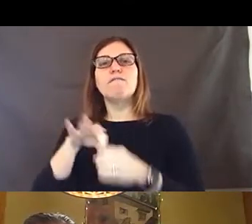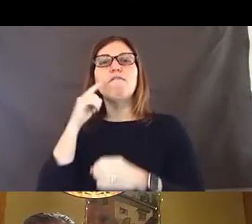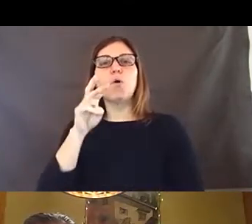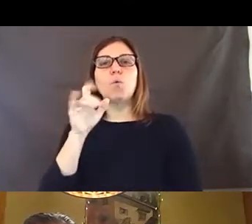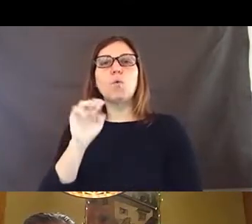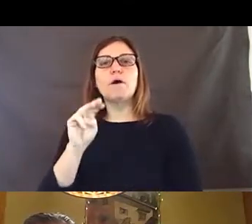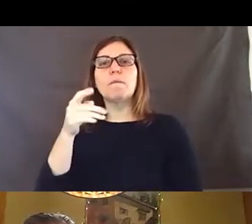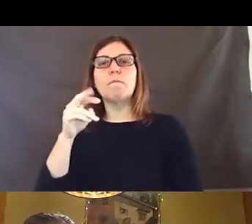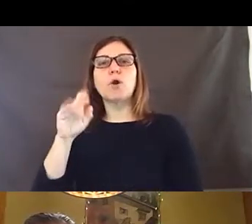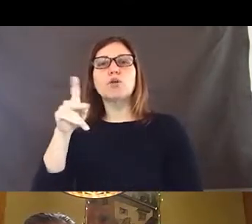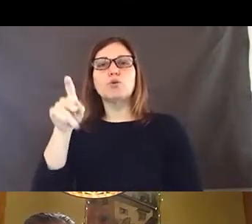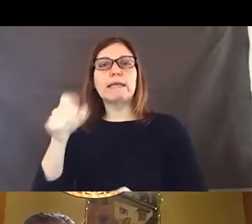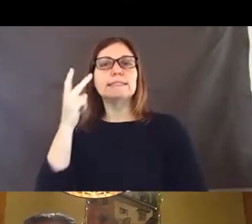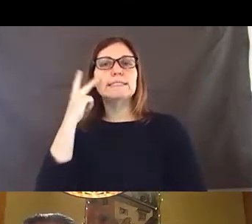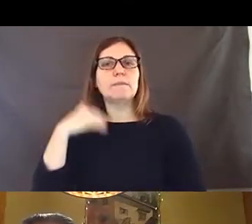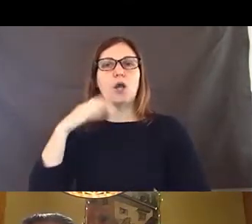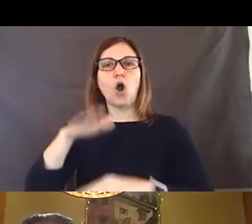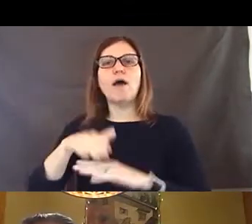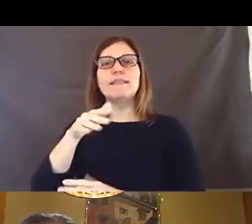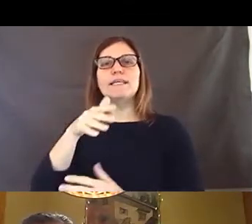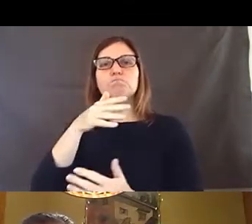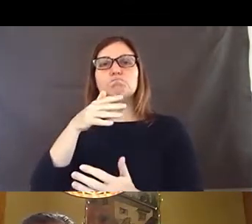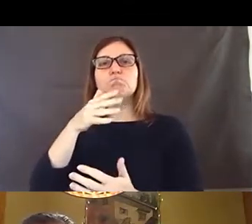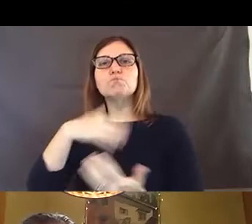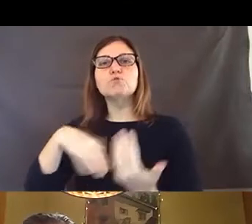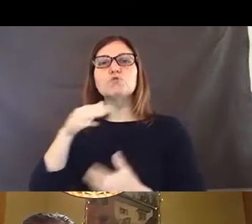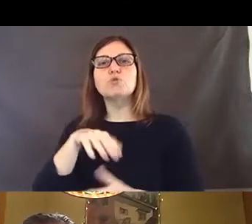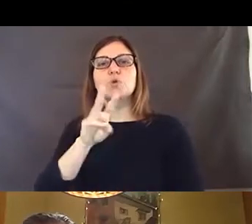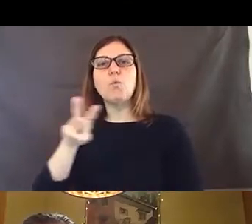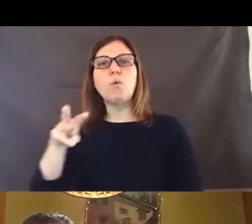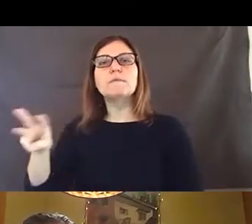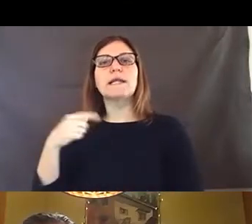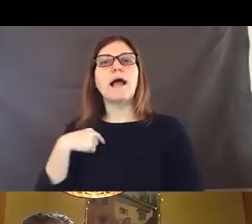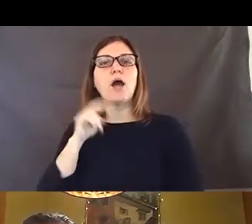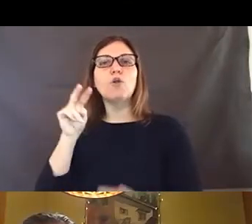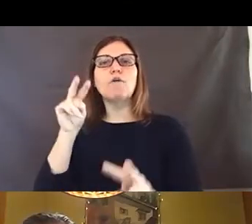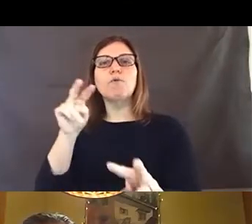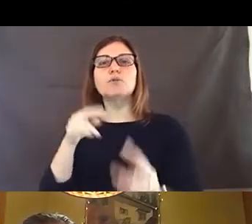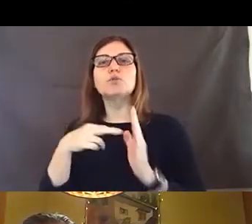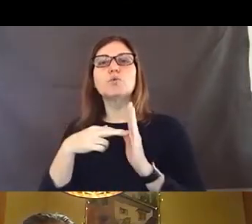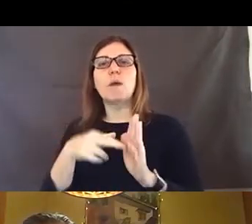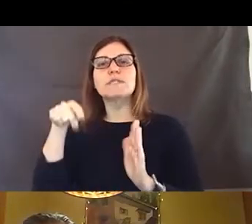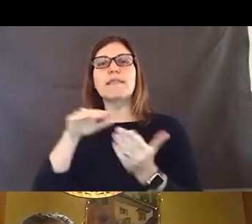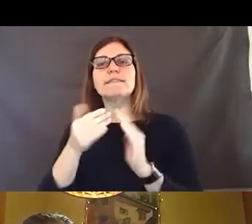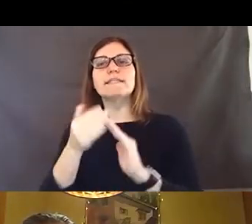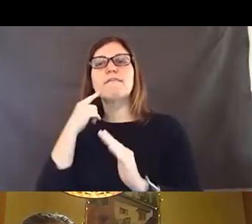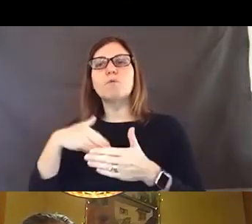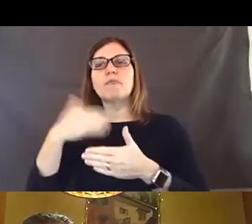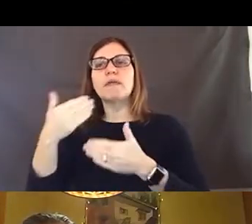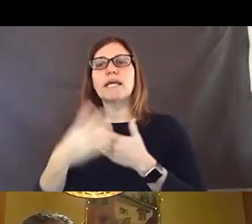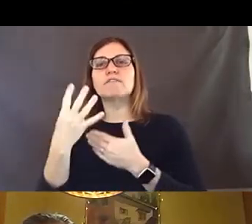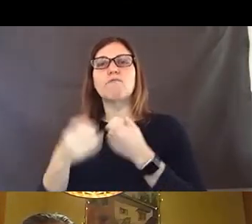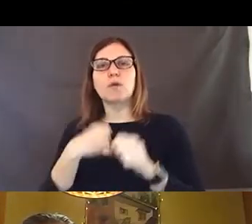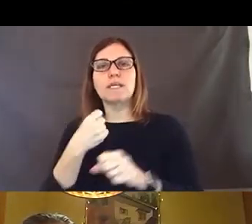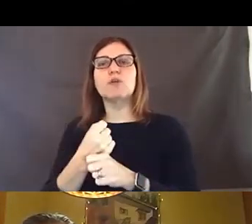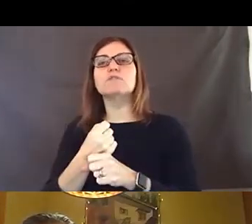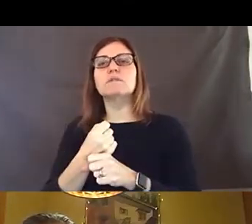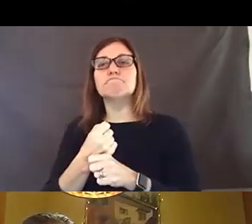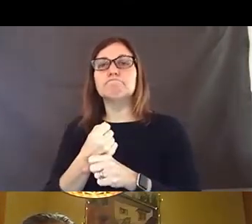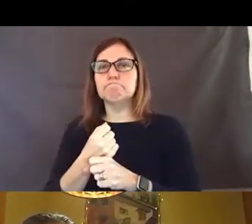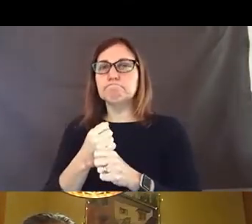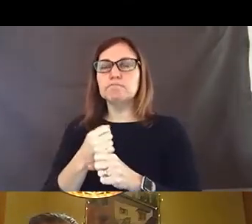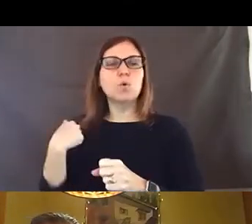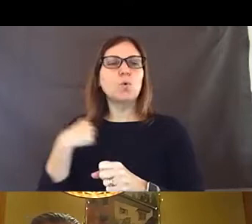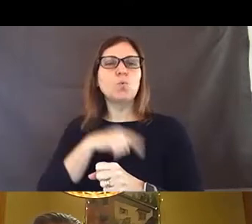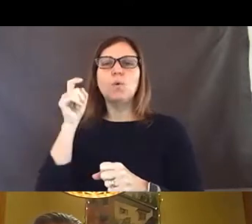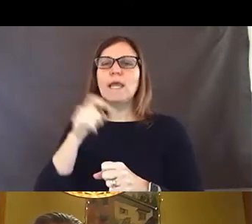under Vote for Will Parker. I look forward to representing this city for the next 4 years. As I said, we have to move